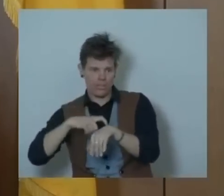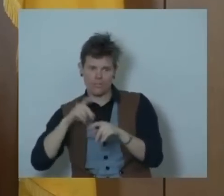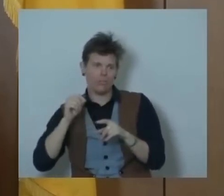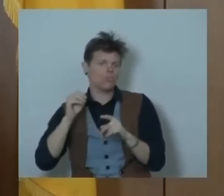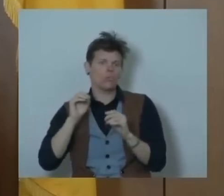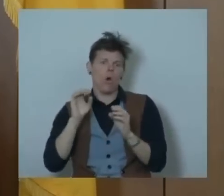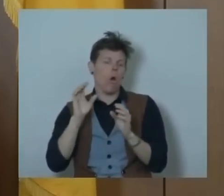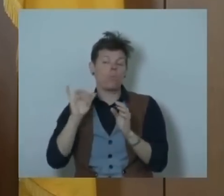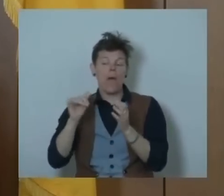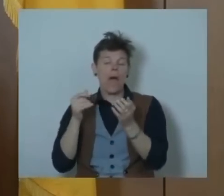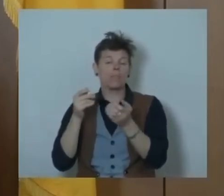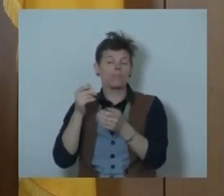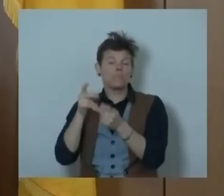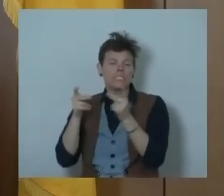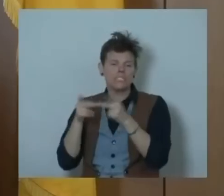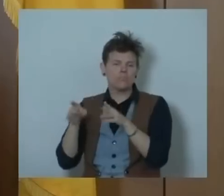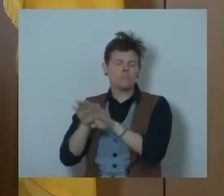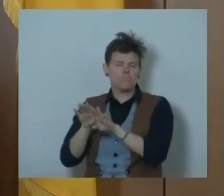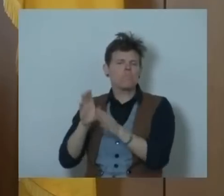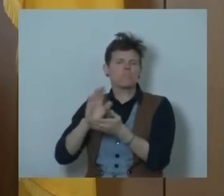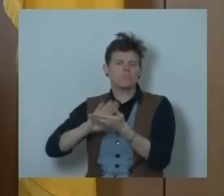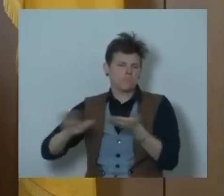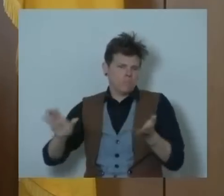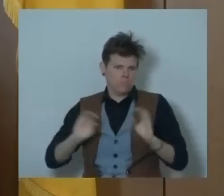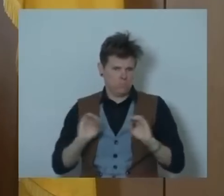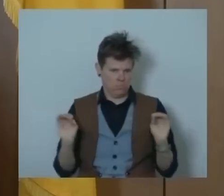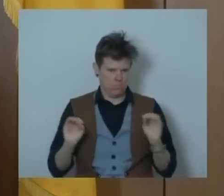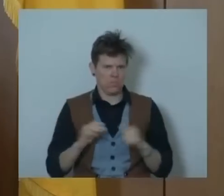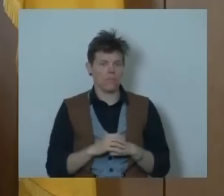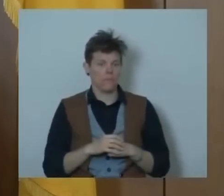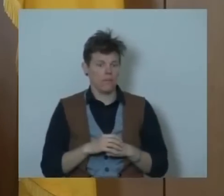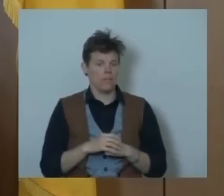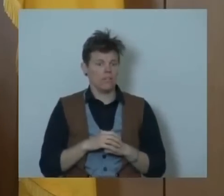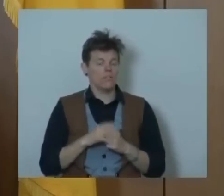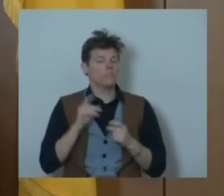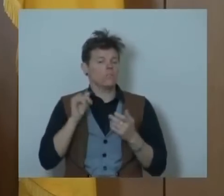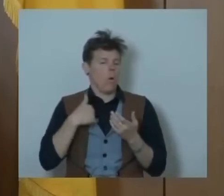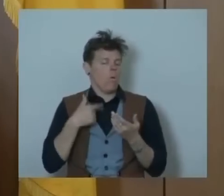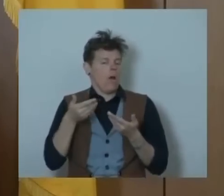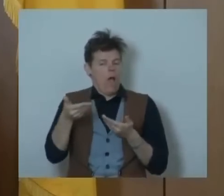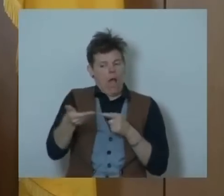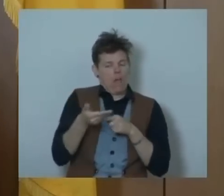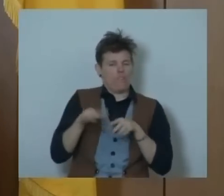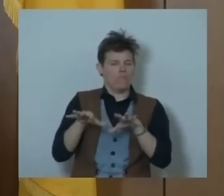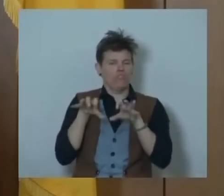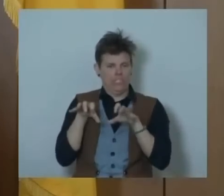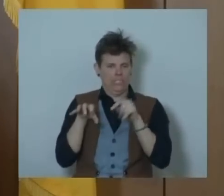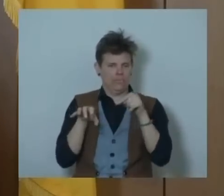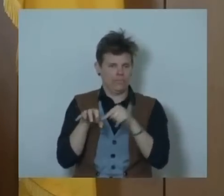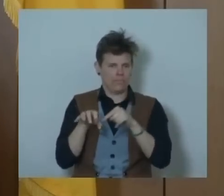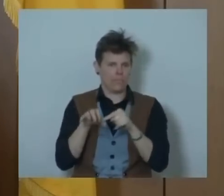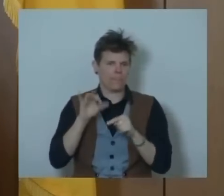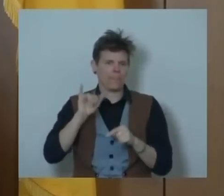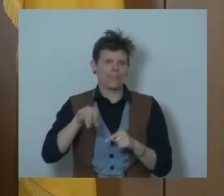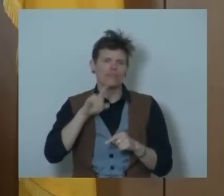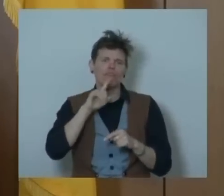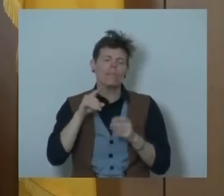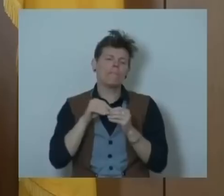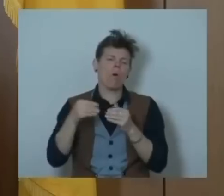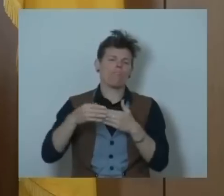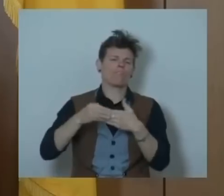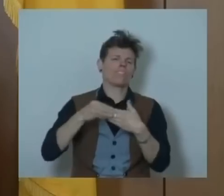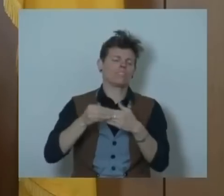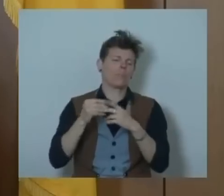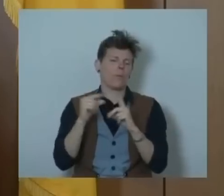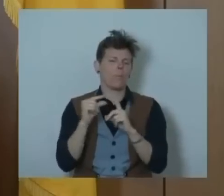We think that if we do hiring freezes, and I use that term liberally, like if we have we're engaged in so